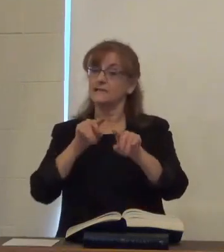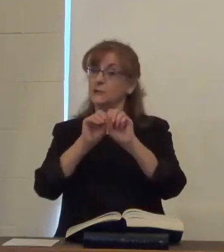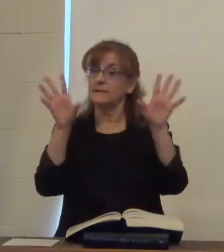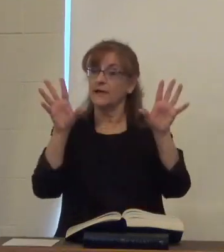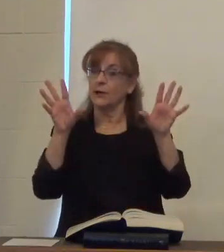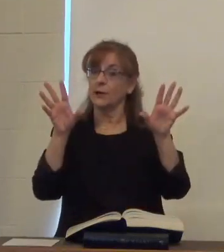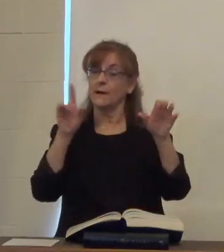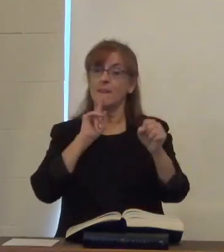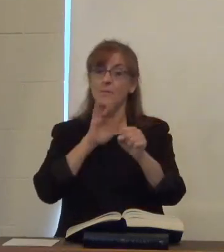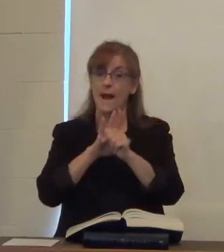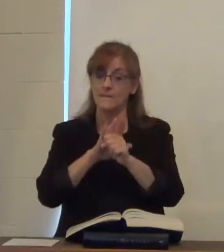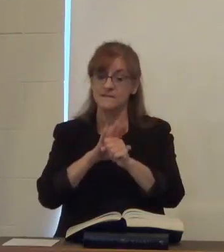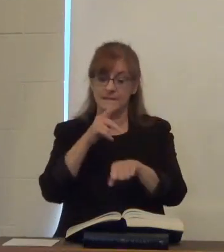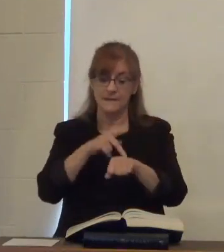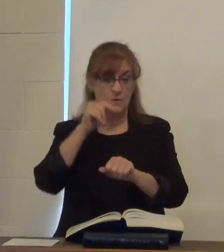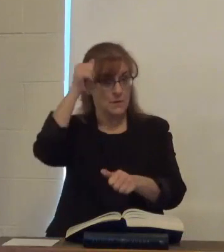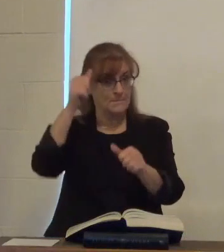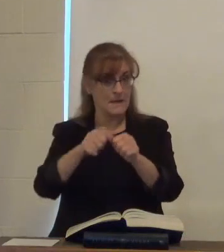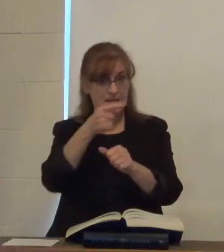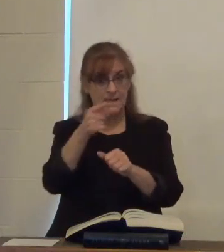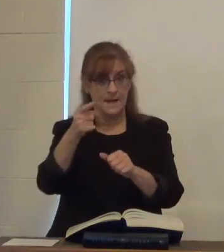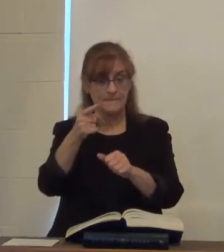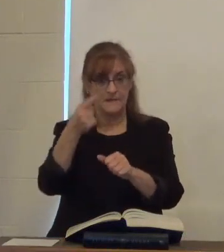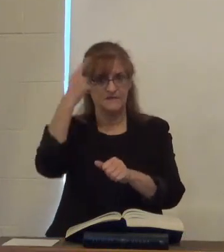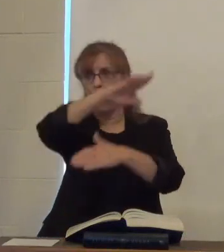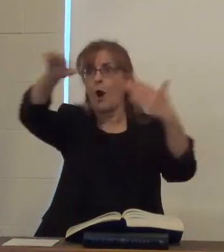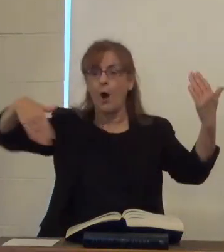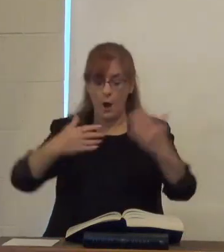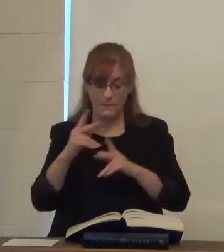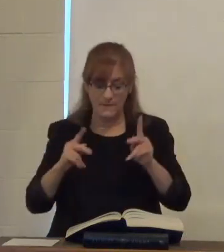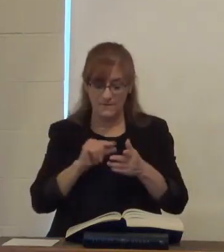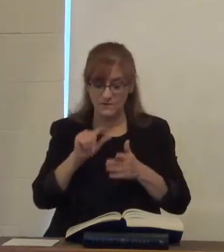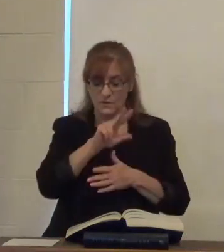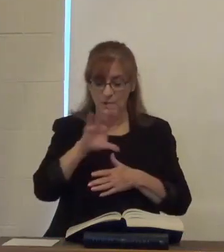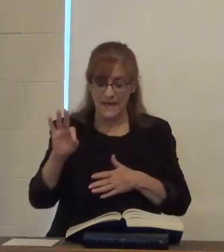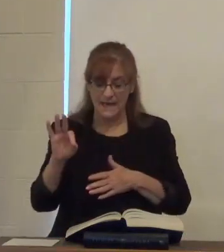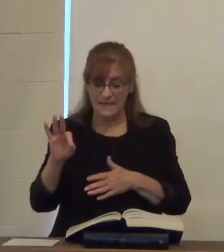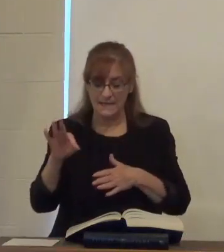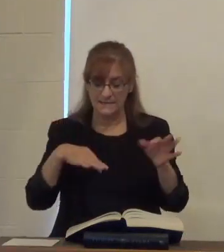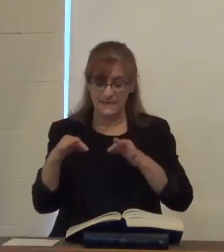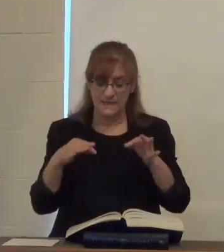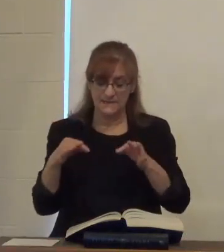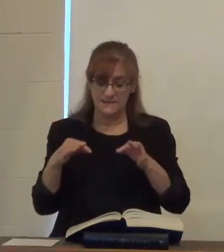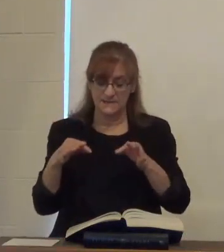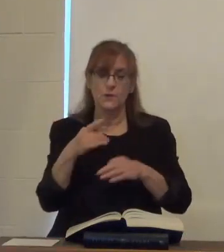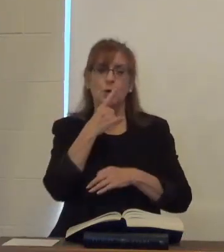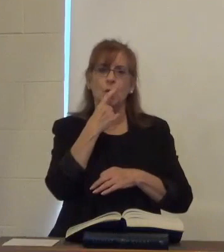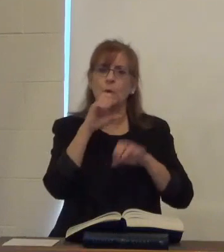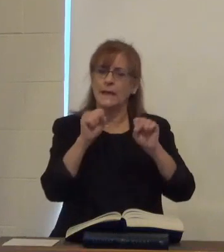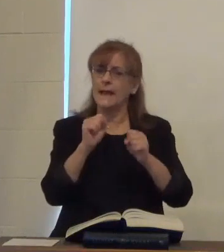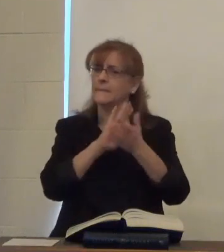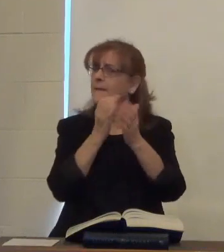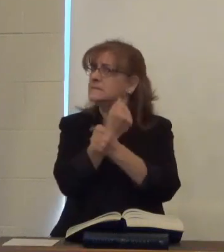promise Peter reminds them of is universal. We see that in verse 39. It tells us who can be